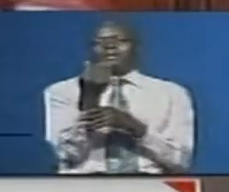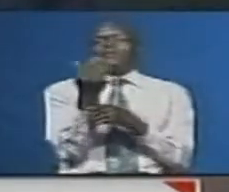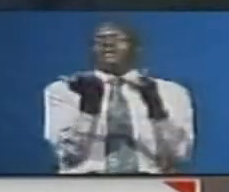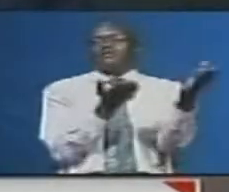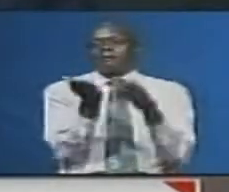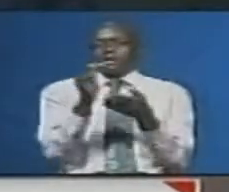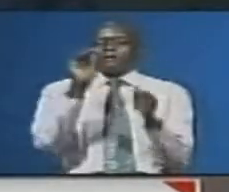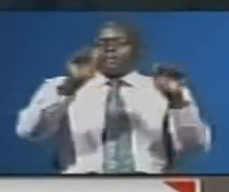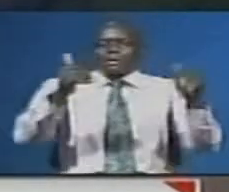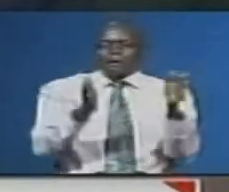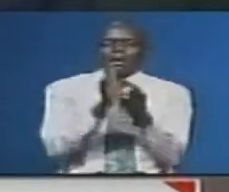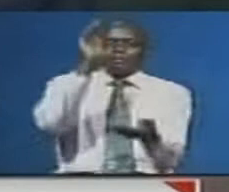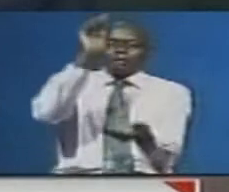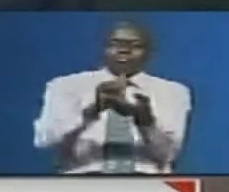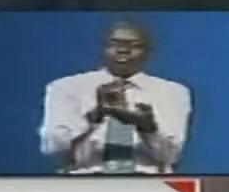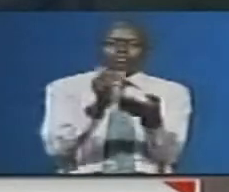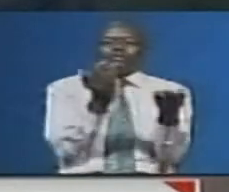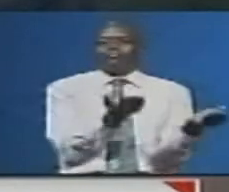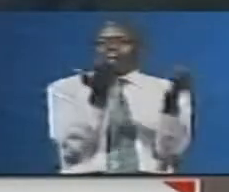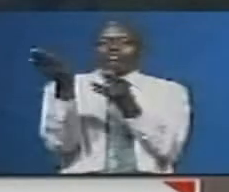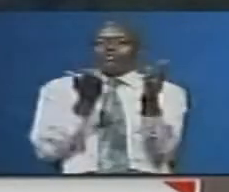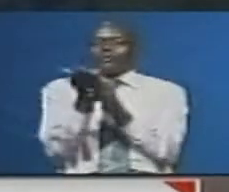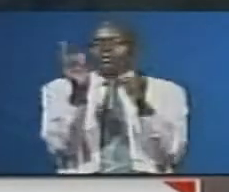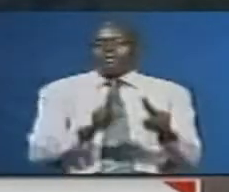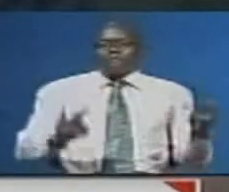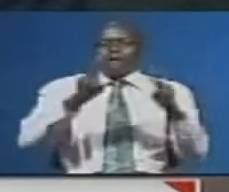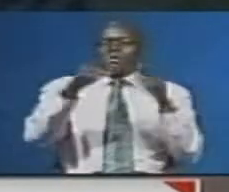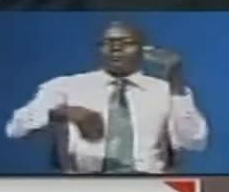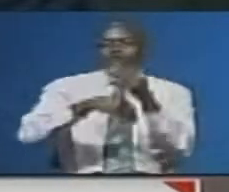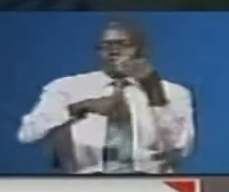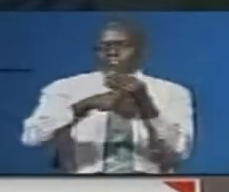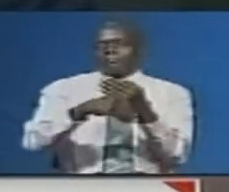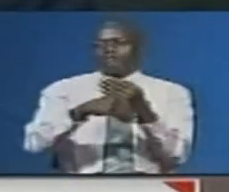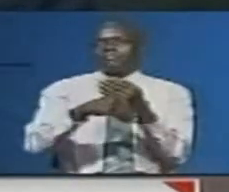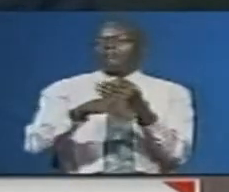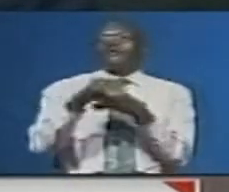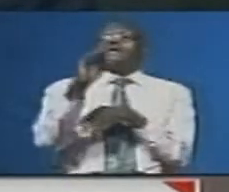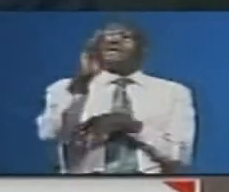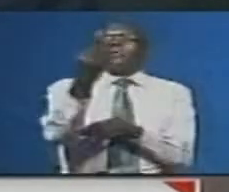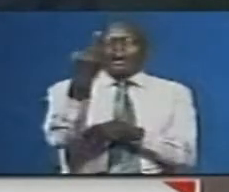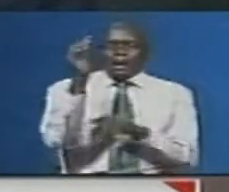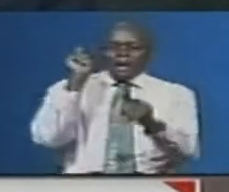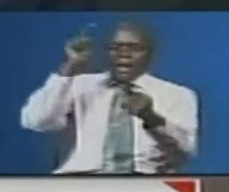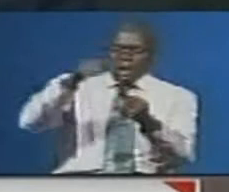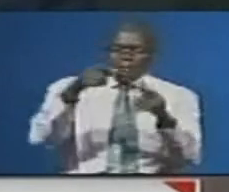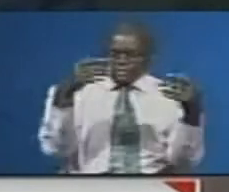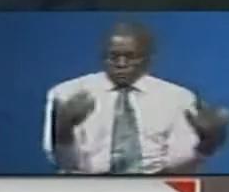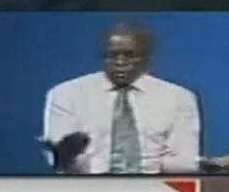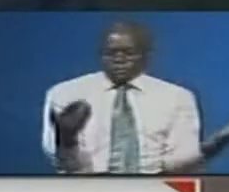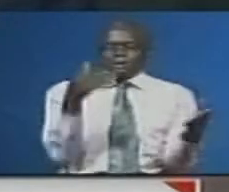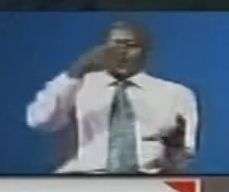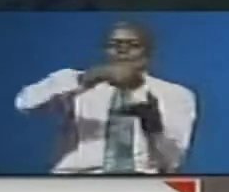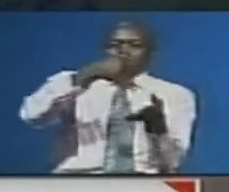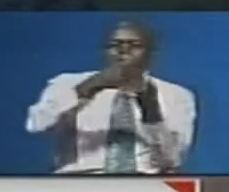reverse the decline in our exports through value addition, our third thematic goal of accelerating inclusive